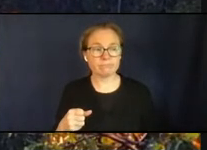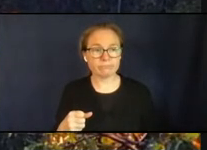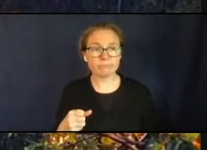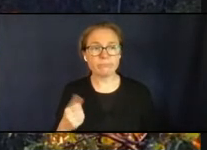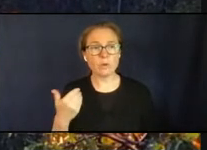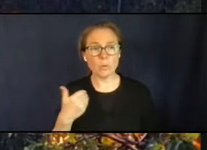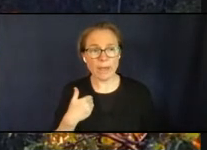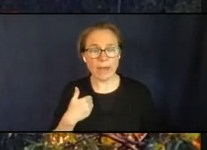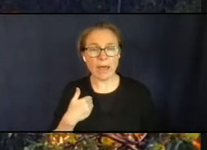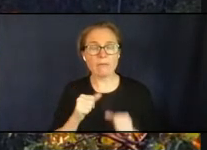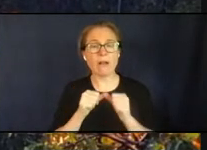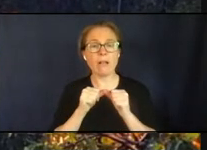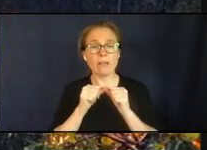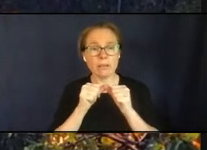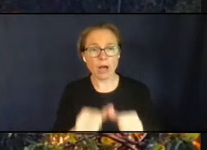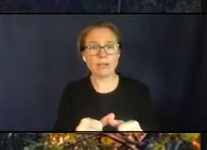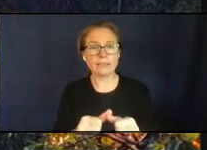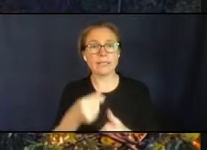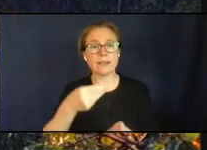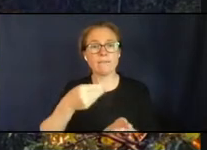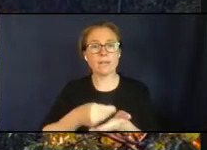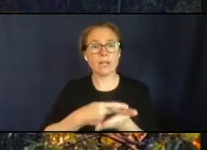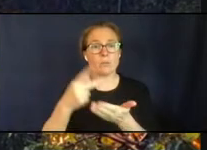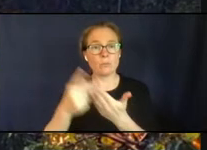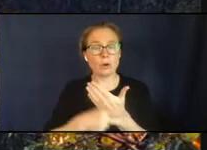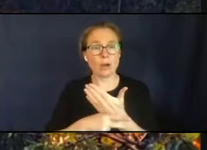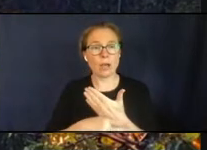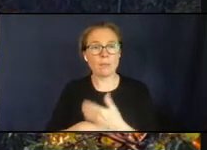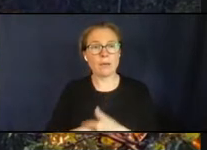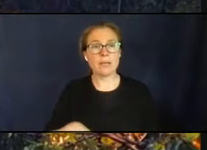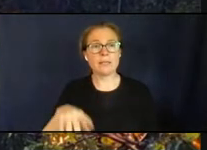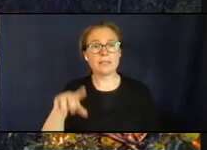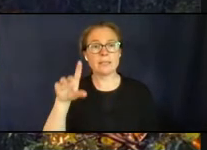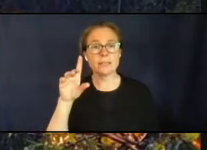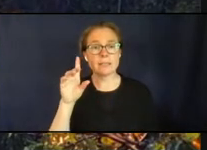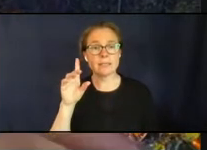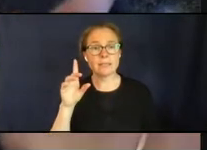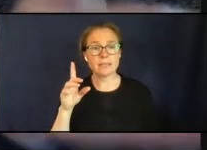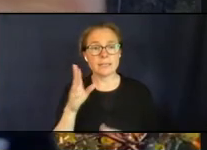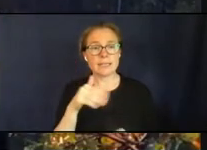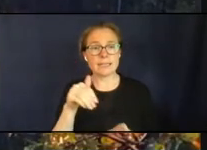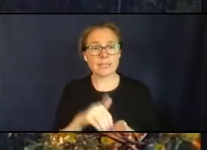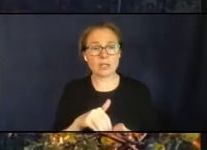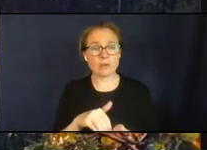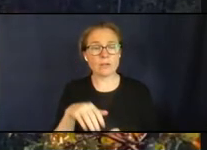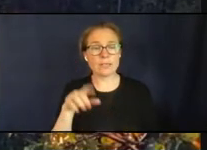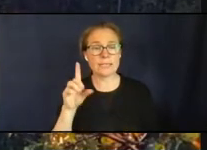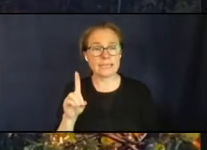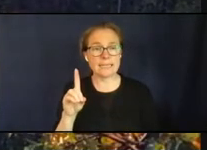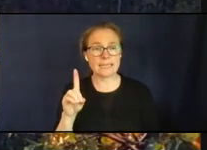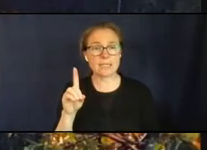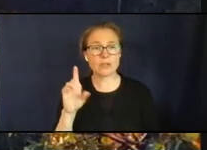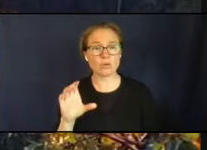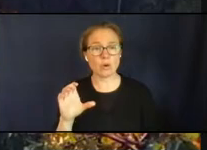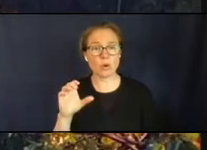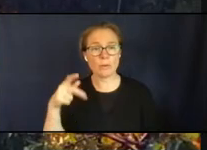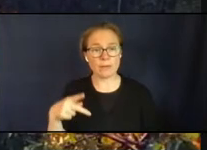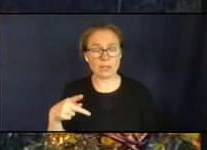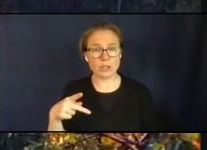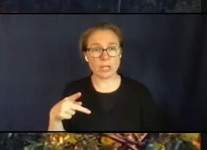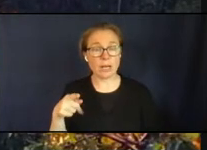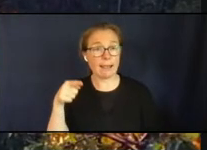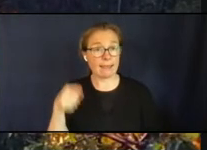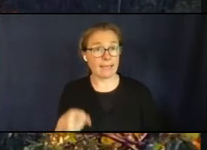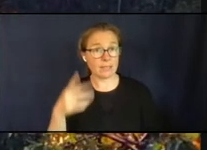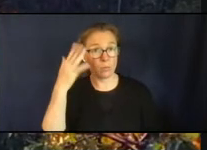from the Centers for Disease Control and Prevention at OHSU. It's the main thing that brought me to OHSU. It's